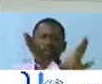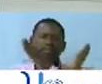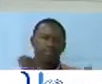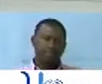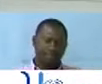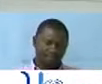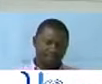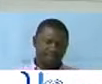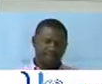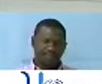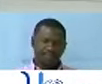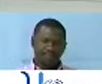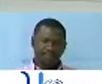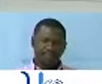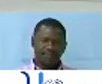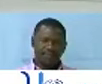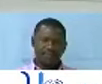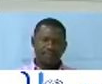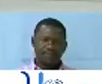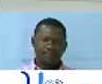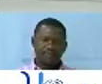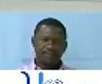téré.